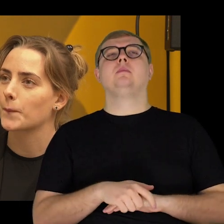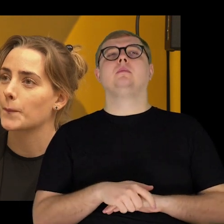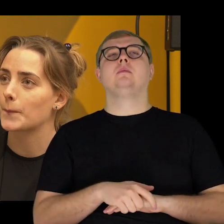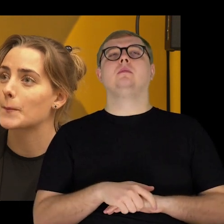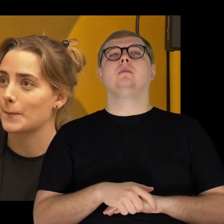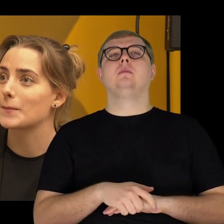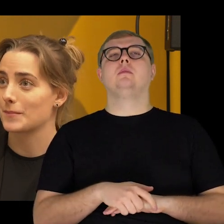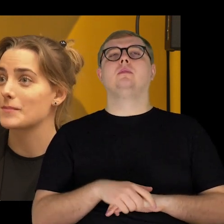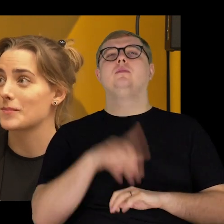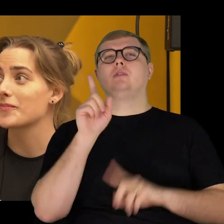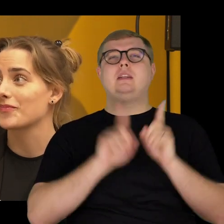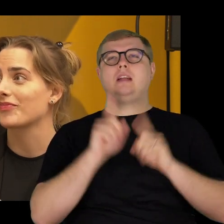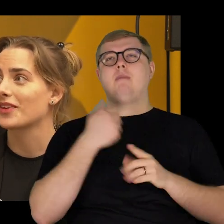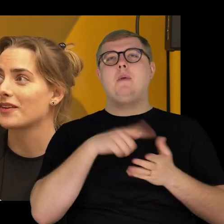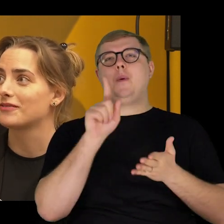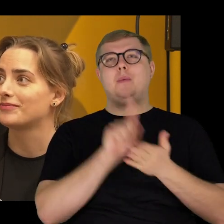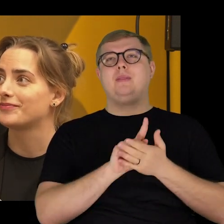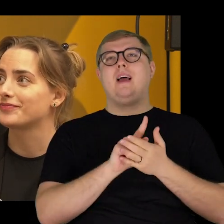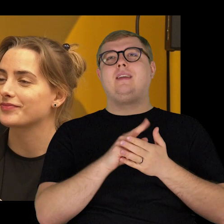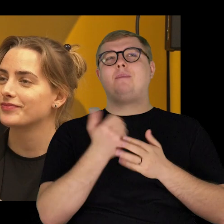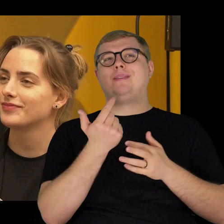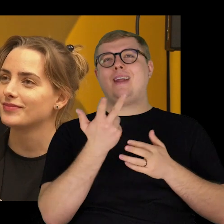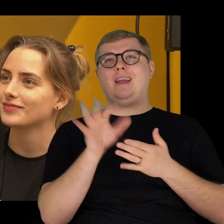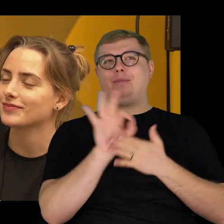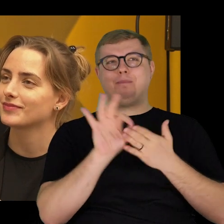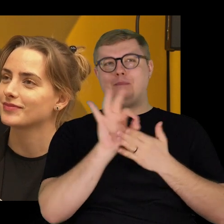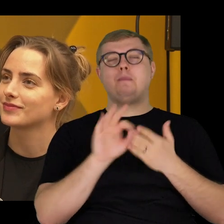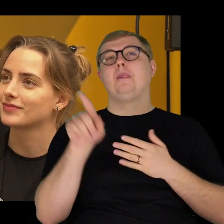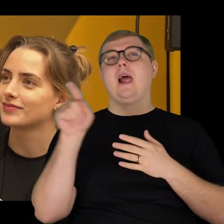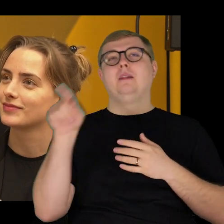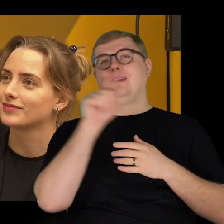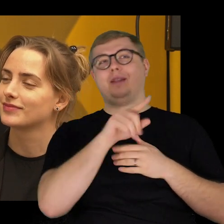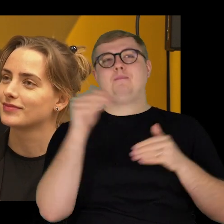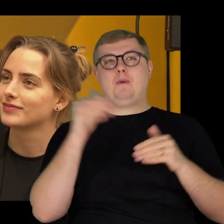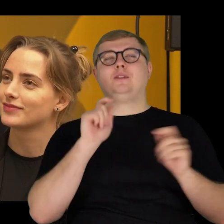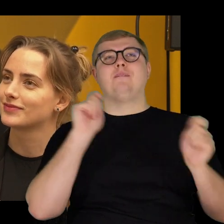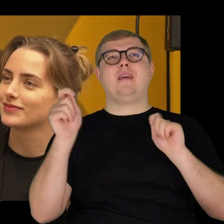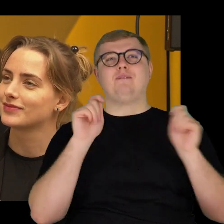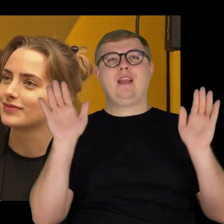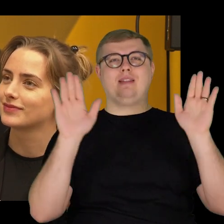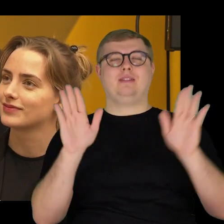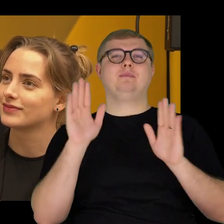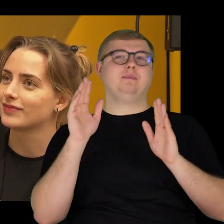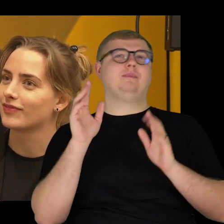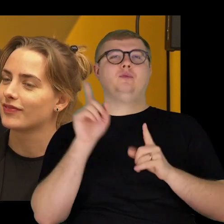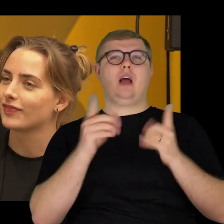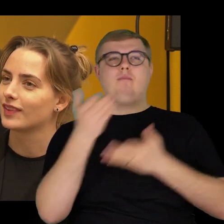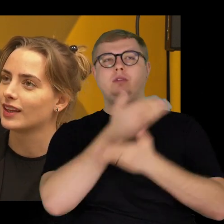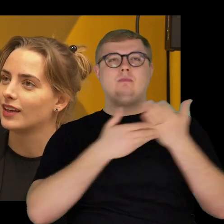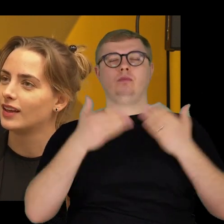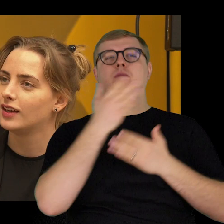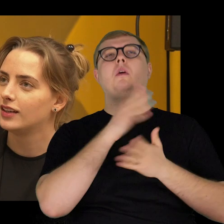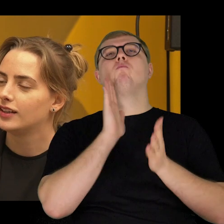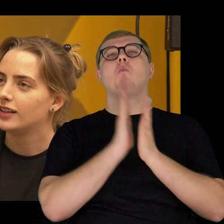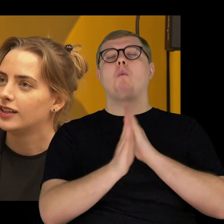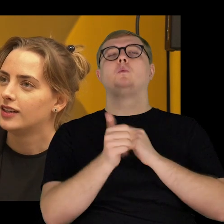sometimes even to do some sketches, and you can guide some interviews as well. So I mean that obviously we are becoming